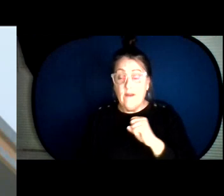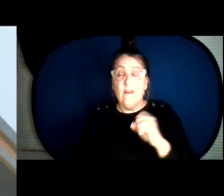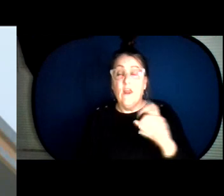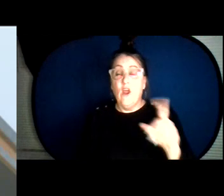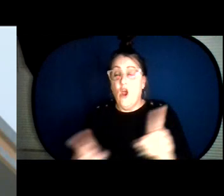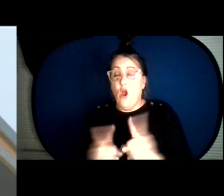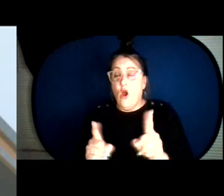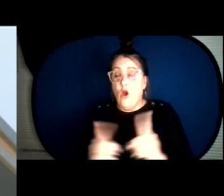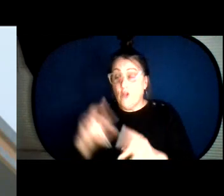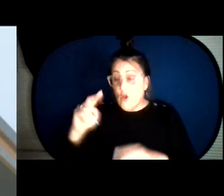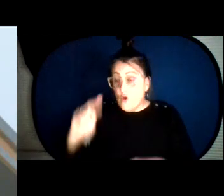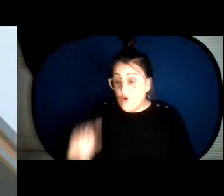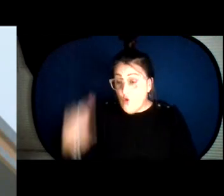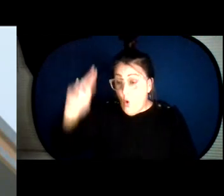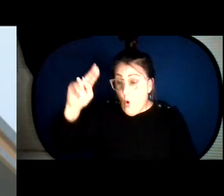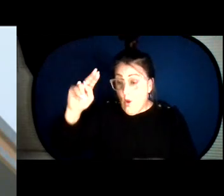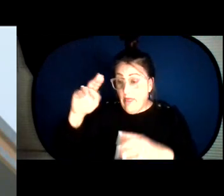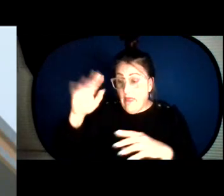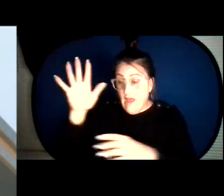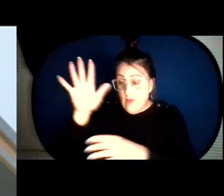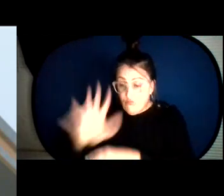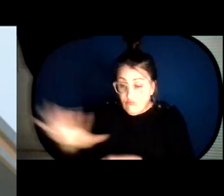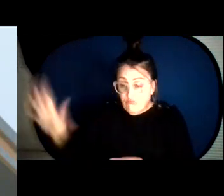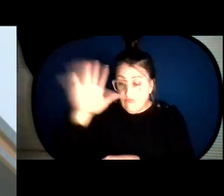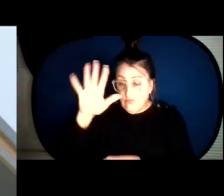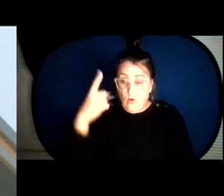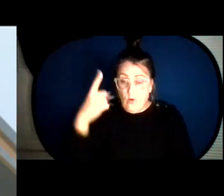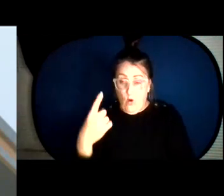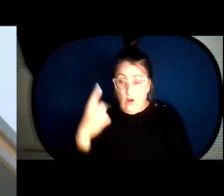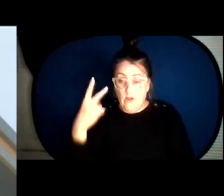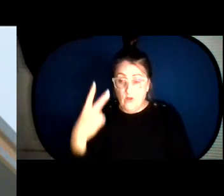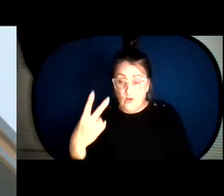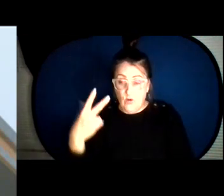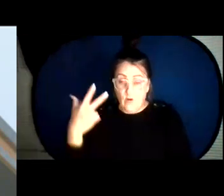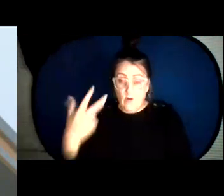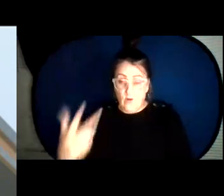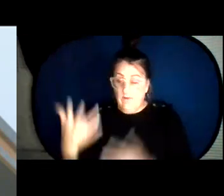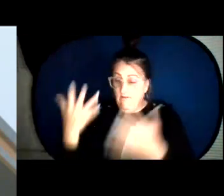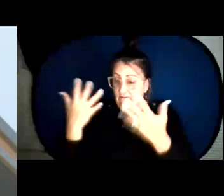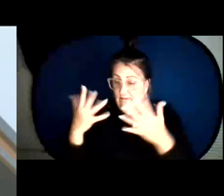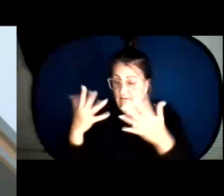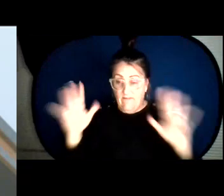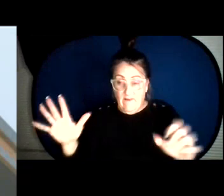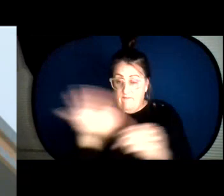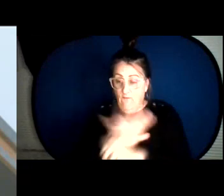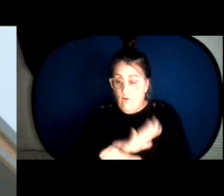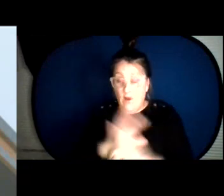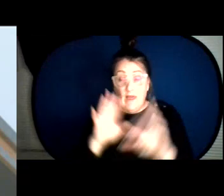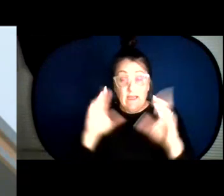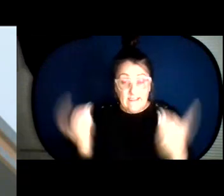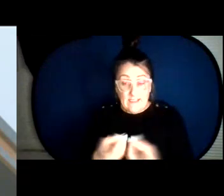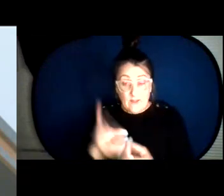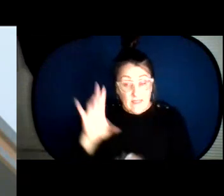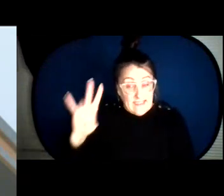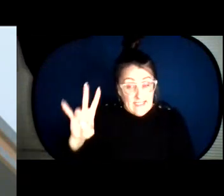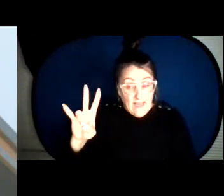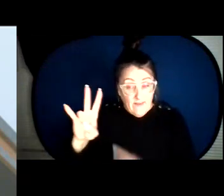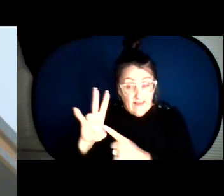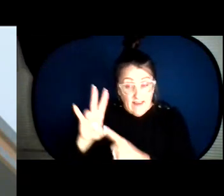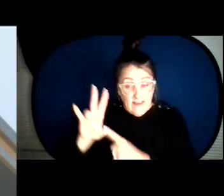3 have completed full inventory reviews. District 7, LA, was partially